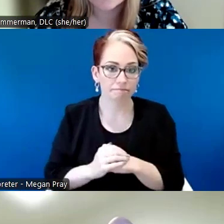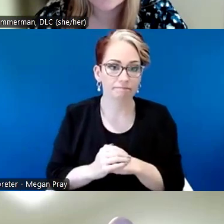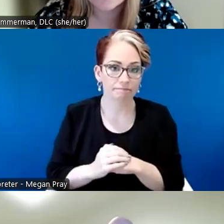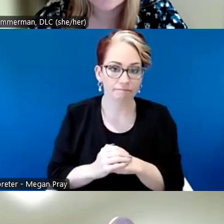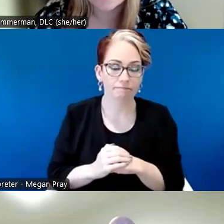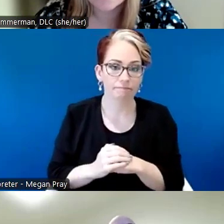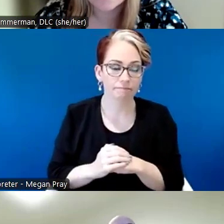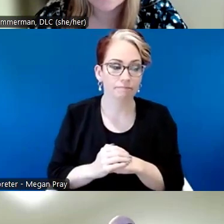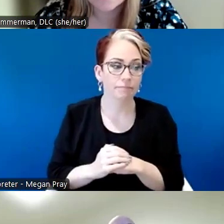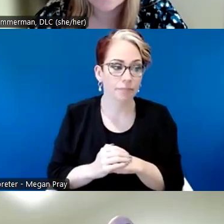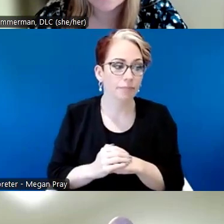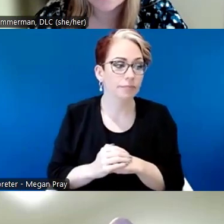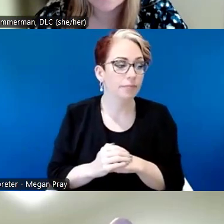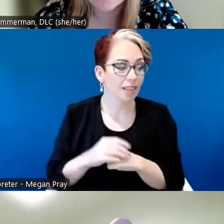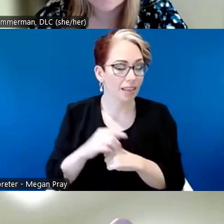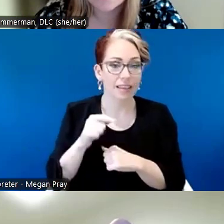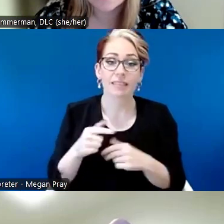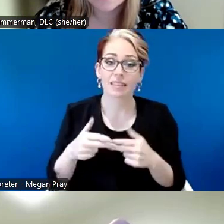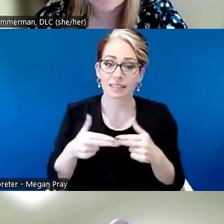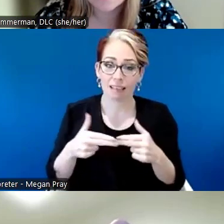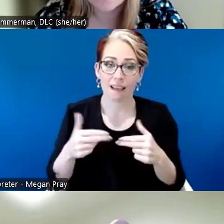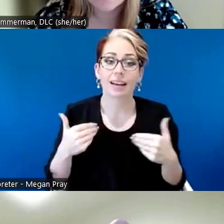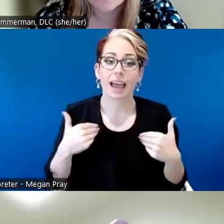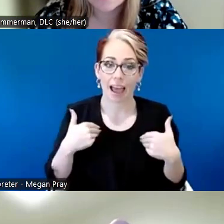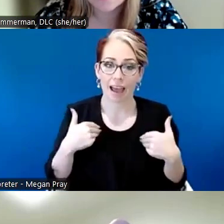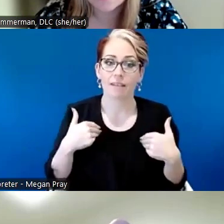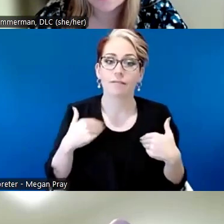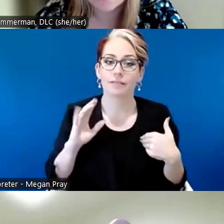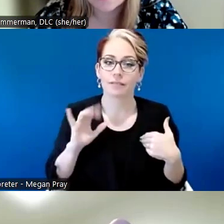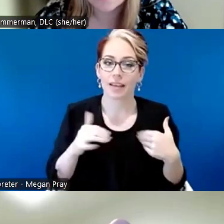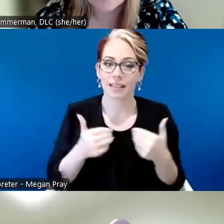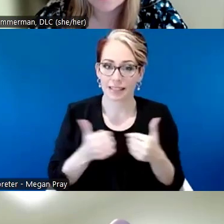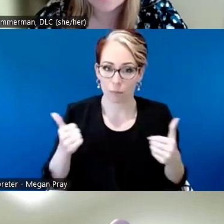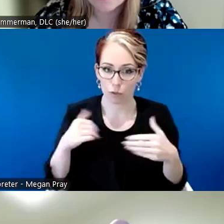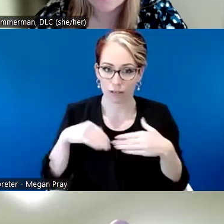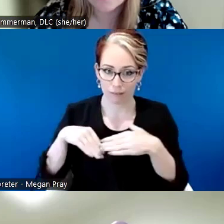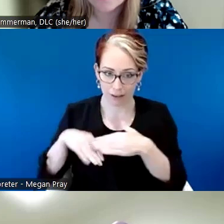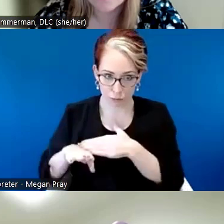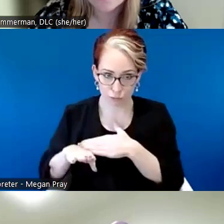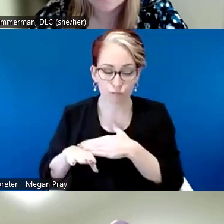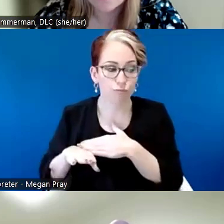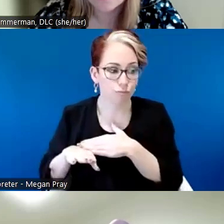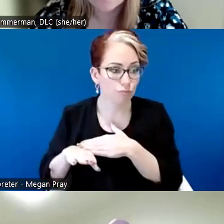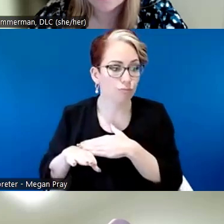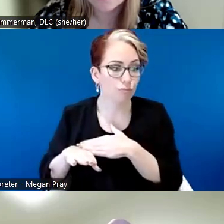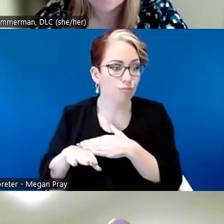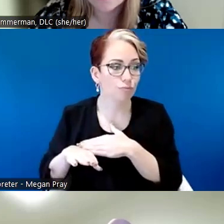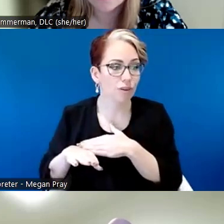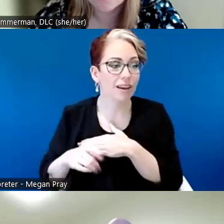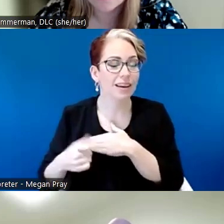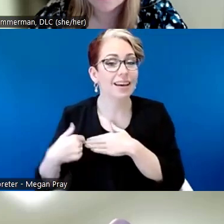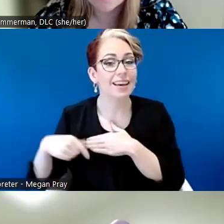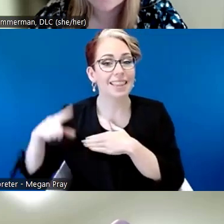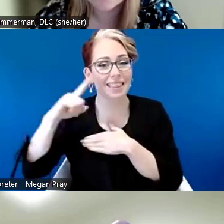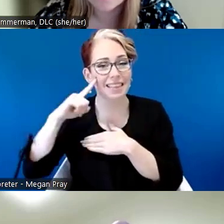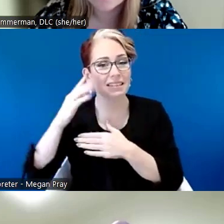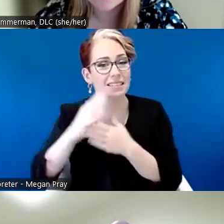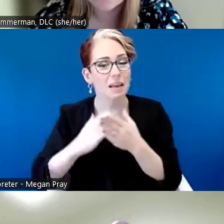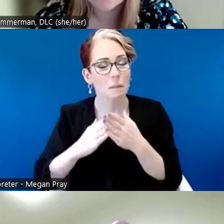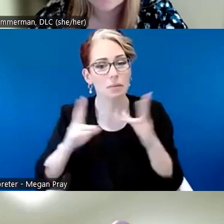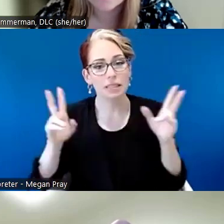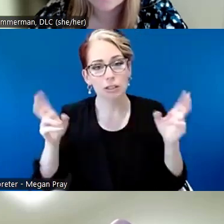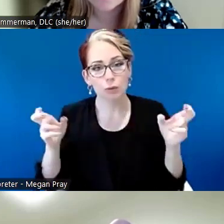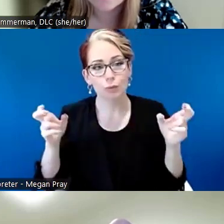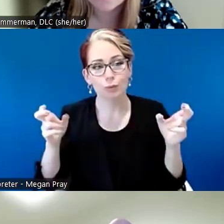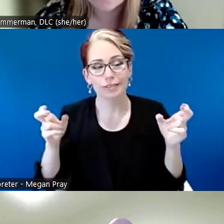There's a picture on this slide of that entrance, and I think some of the issues here are fairly